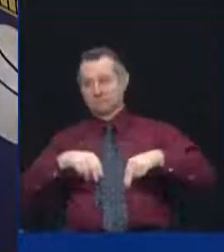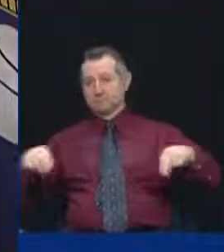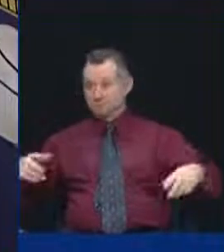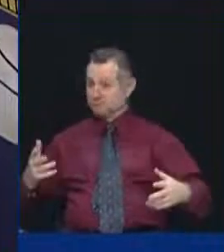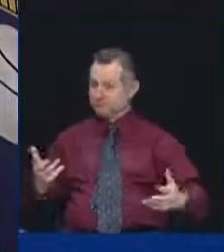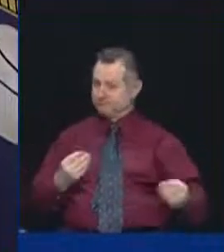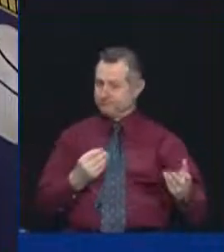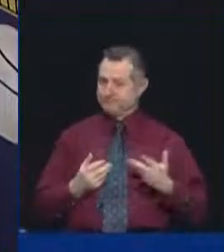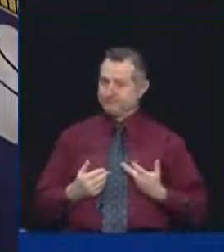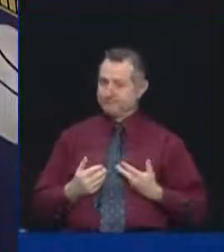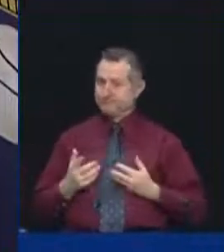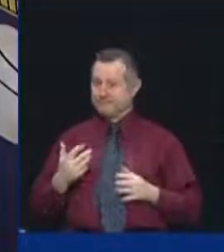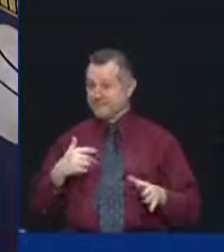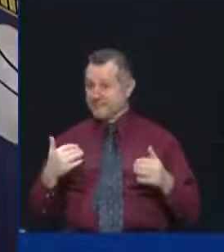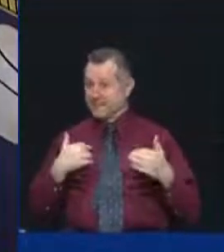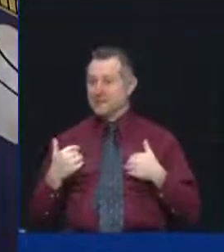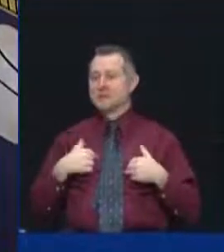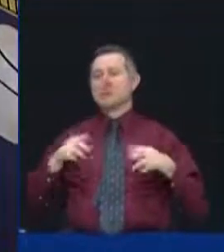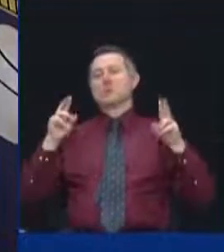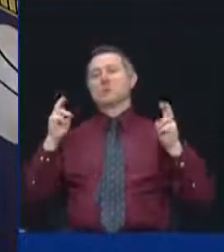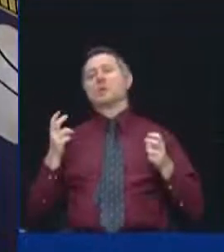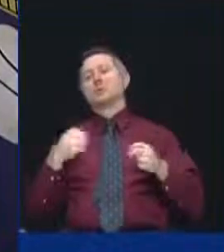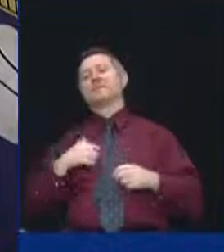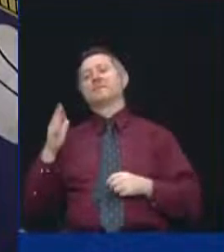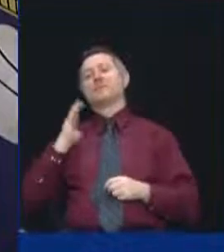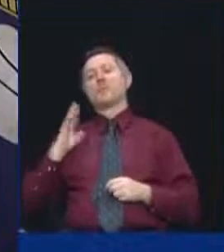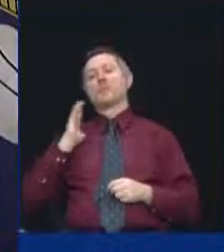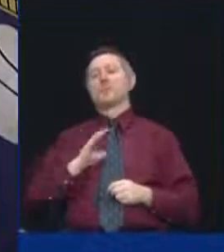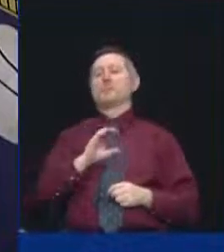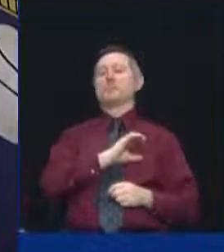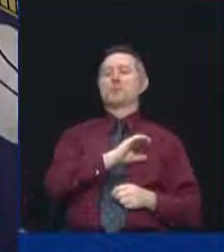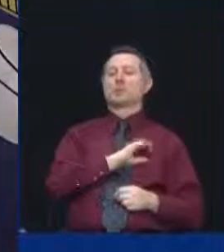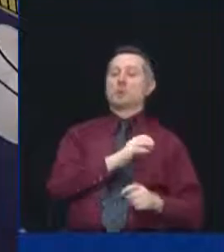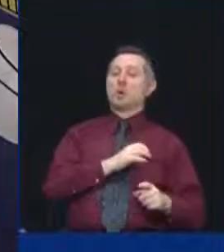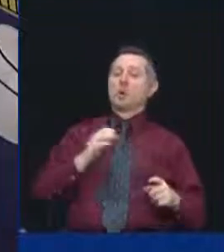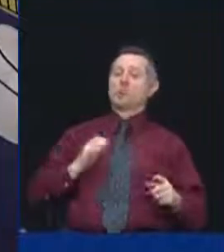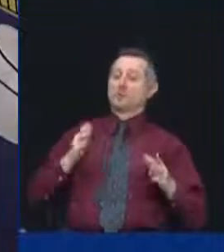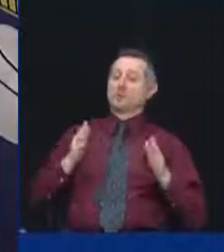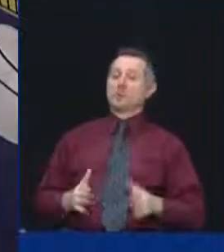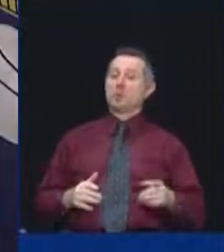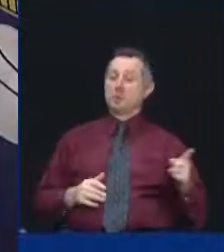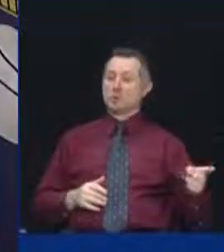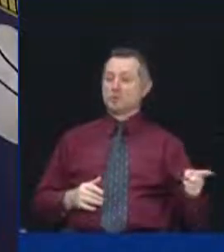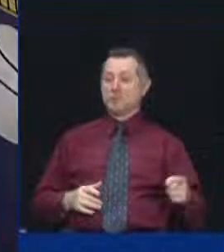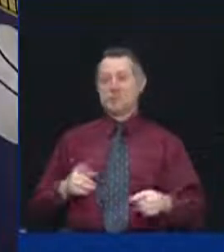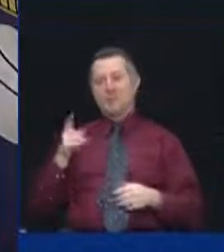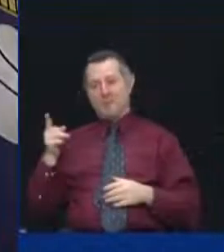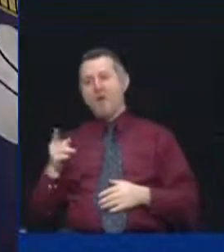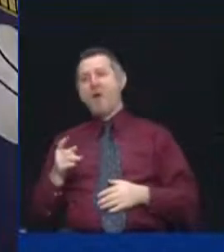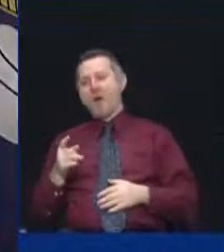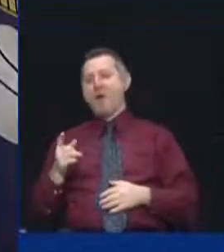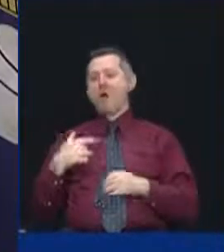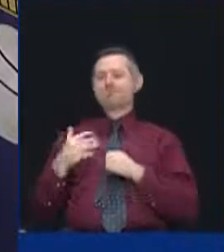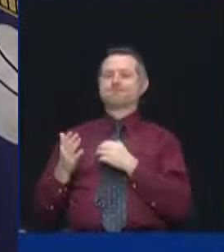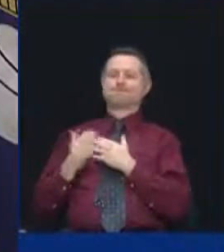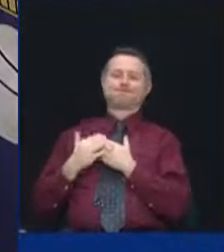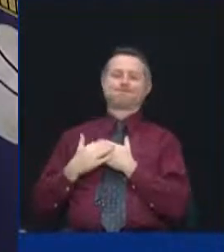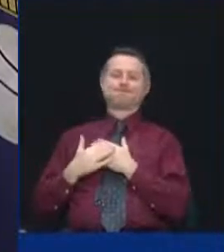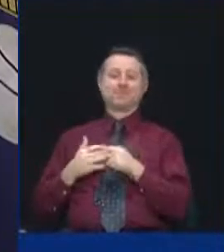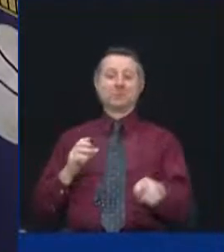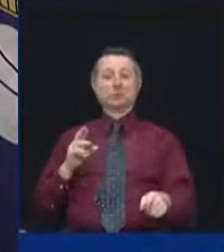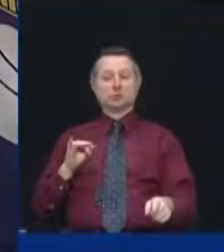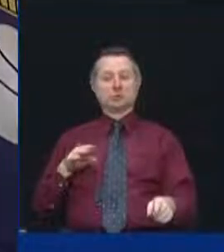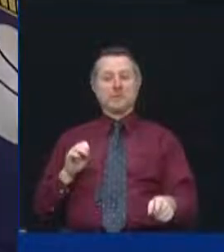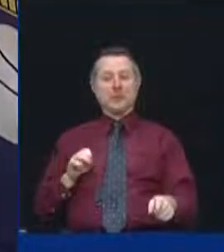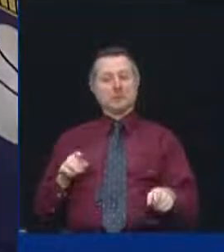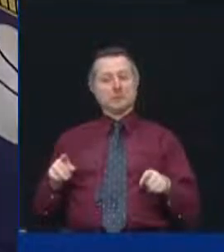I quoted a former police commissioner, the subways are the canary in the coal mine for crime. It starts in the subways